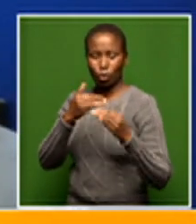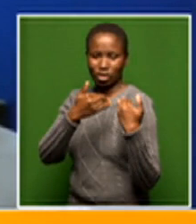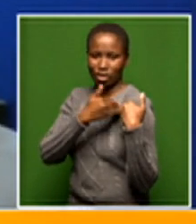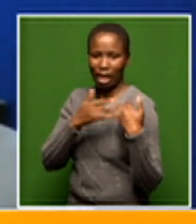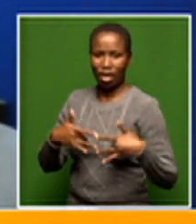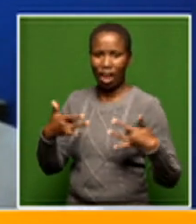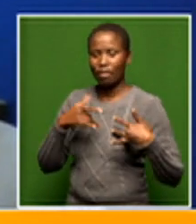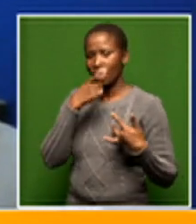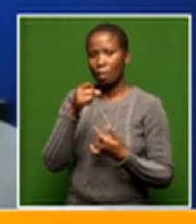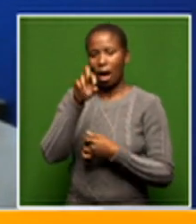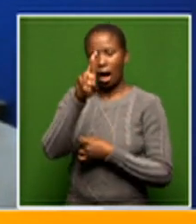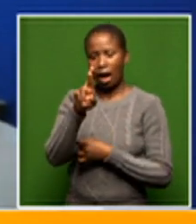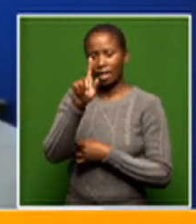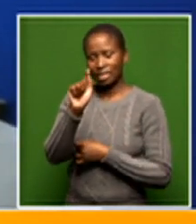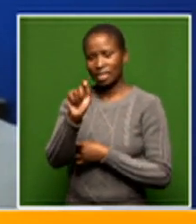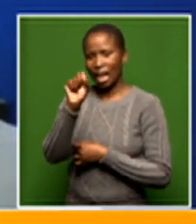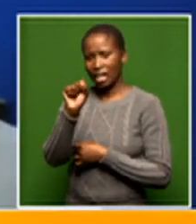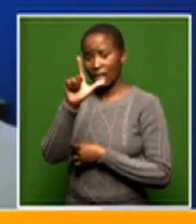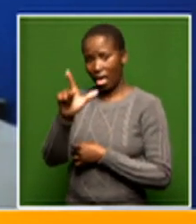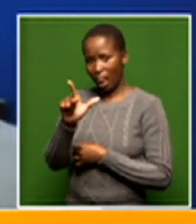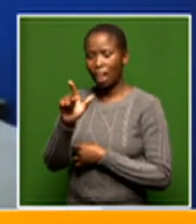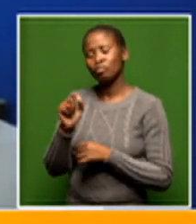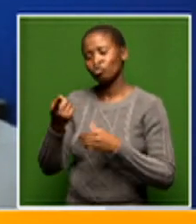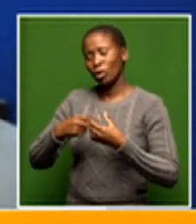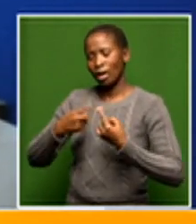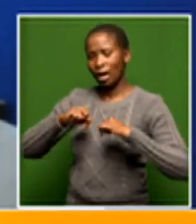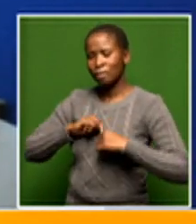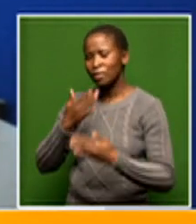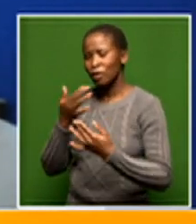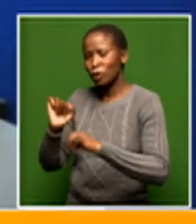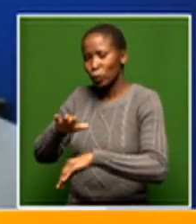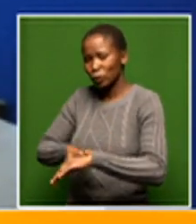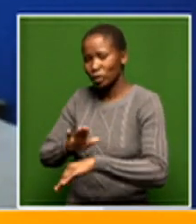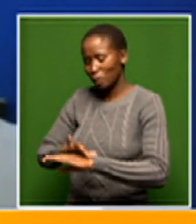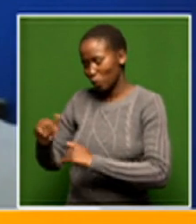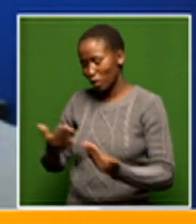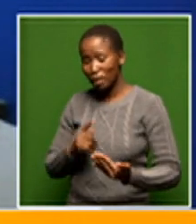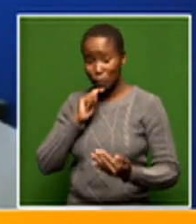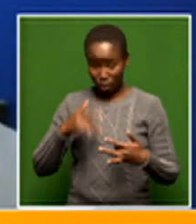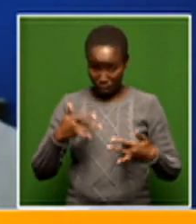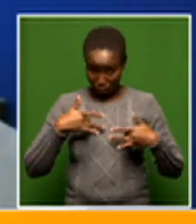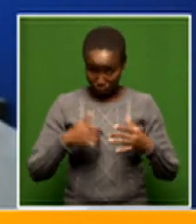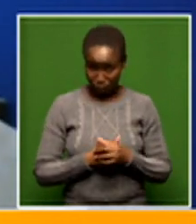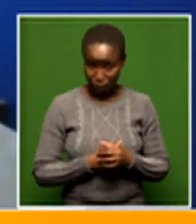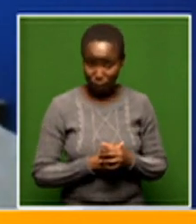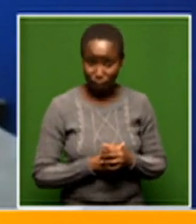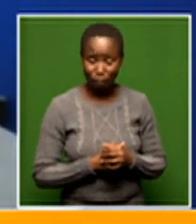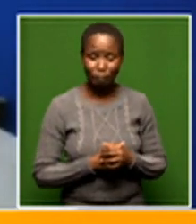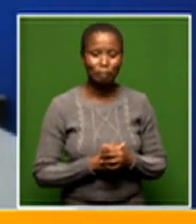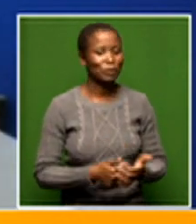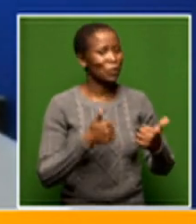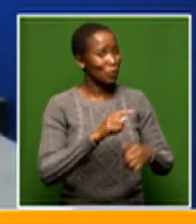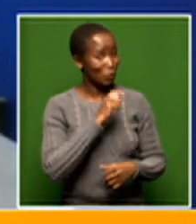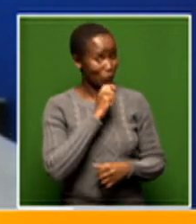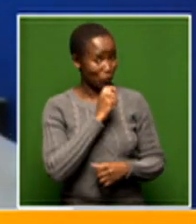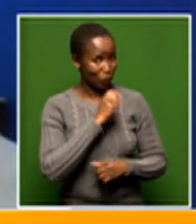RTSL. And he joins me now from the capital, Abuja. Thanks so much for your time this morning. Welcome to Morning Live, Dr Agogo. Good